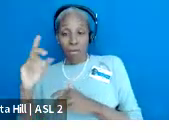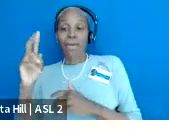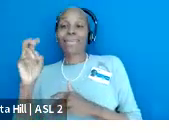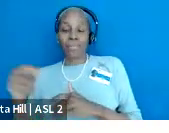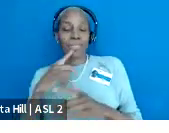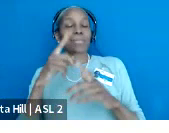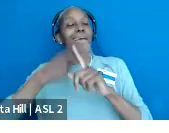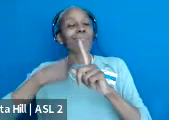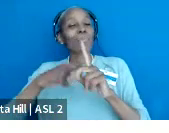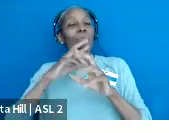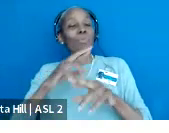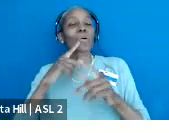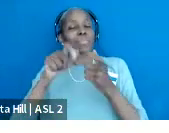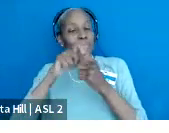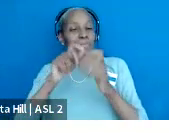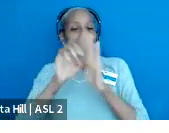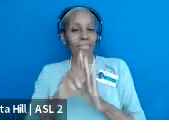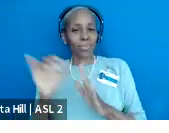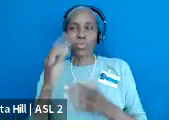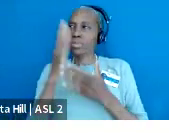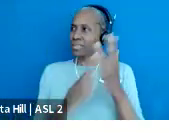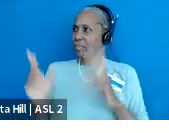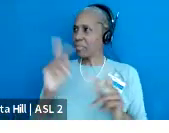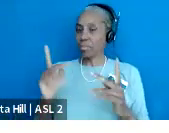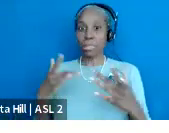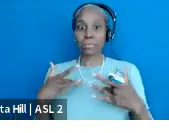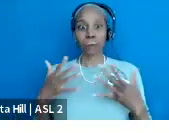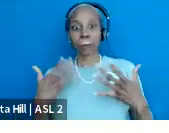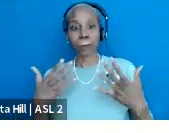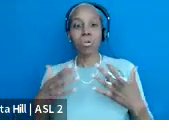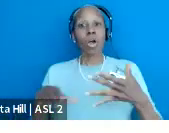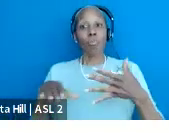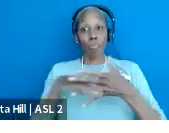have examples as well. I know some people are anxious for a